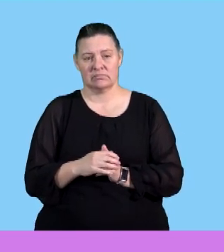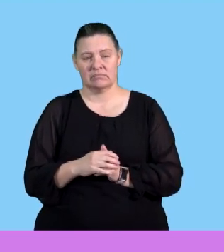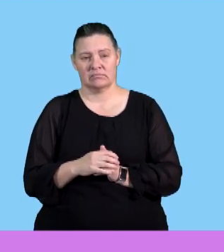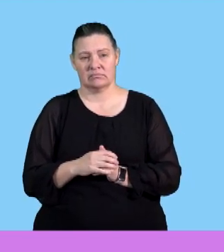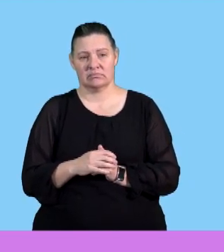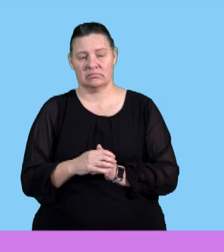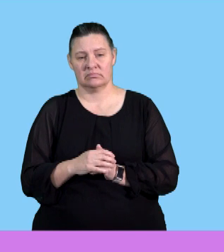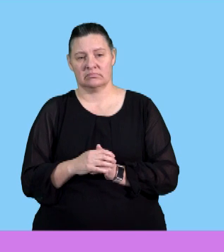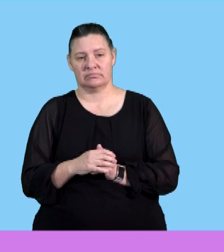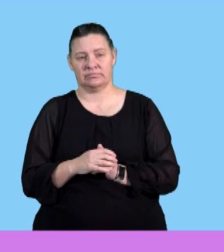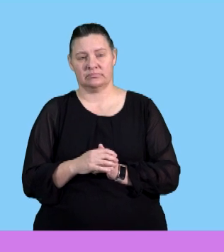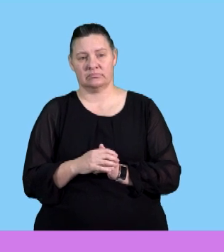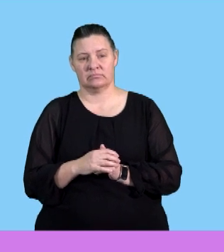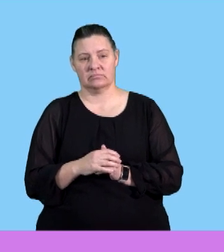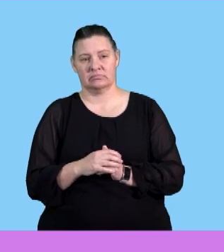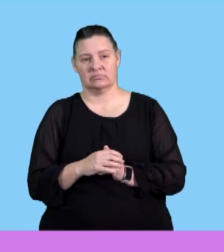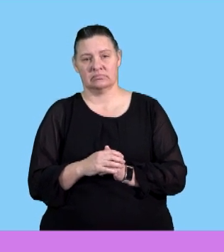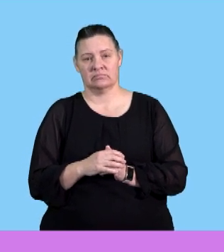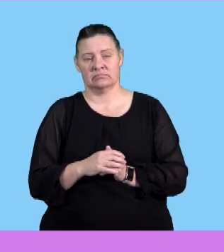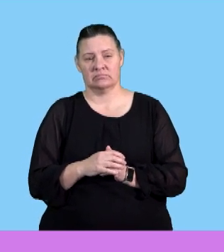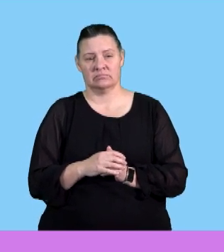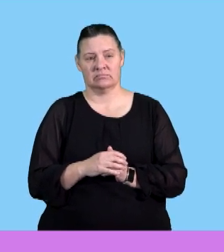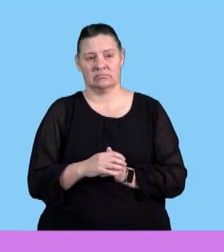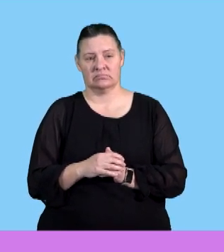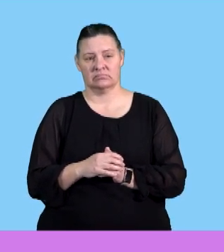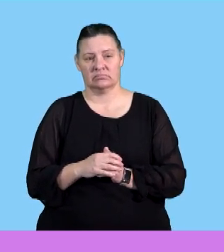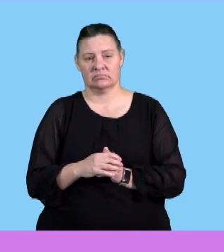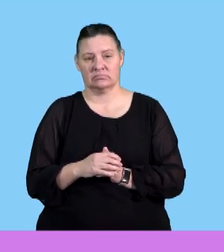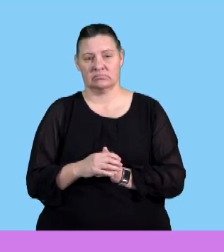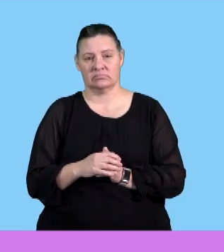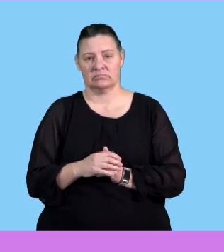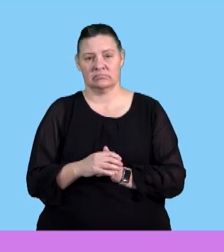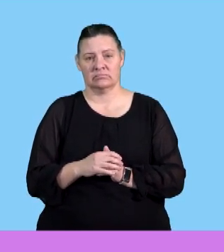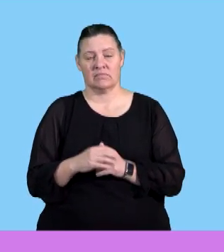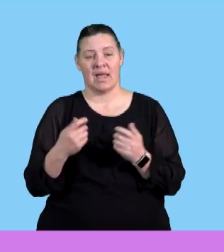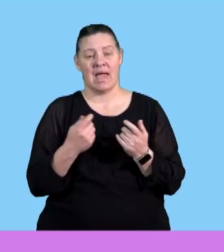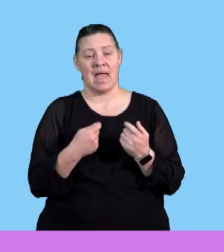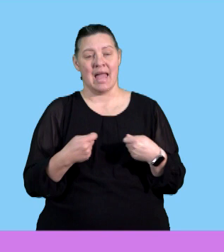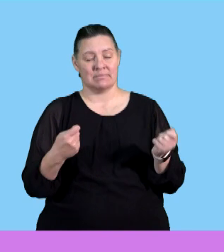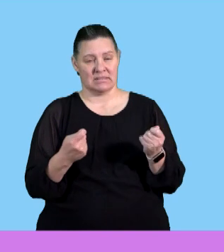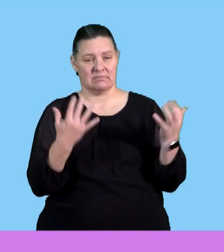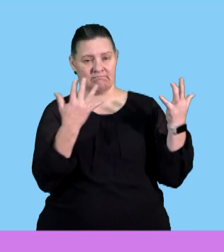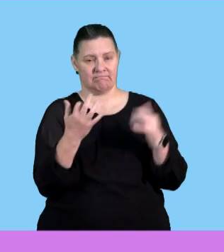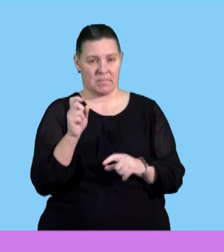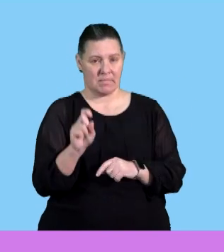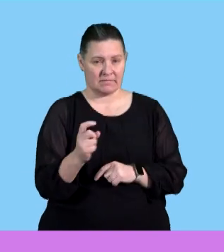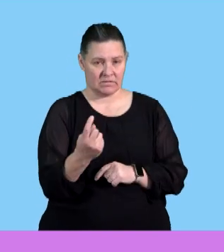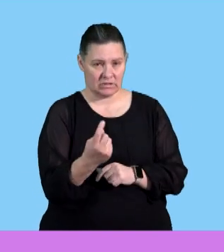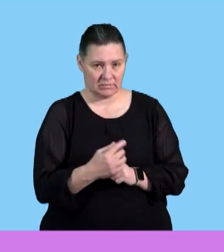with. First, we need to calculate her expenses.